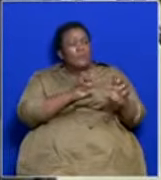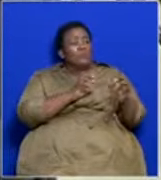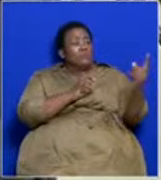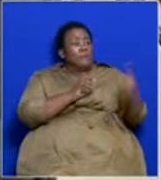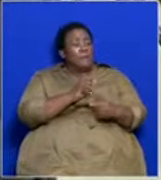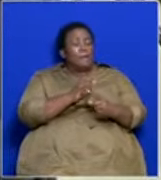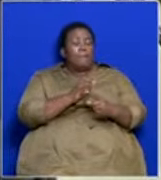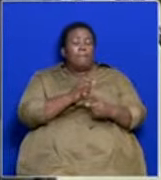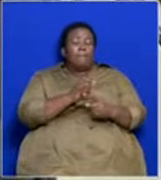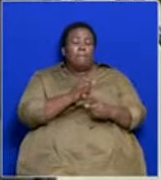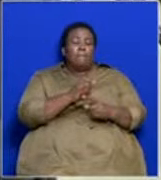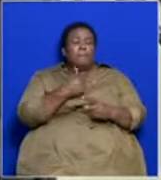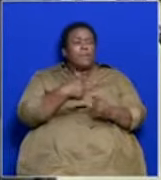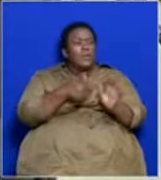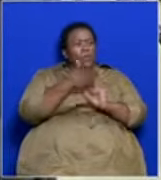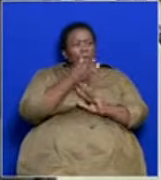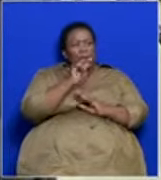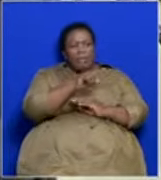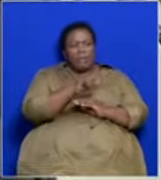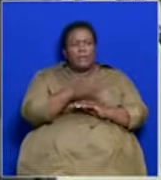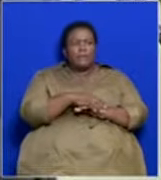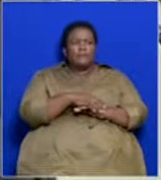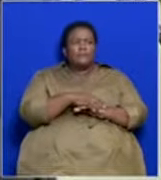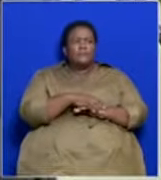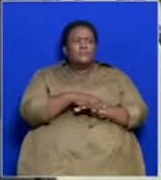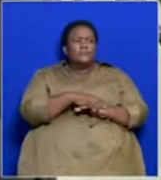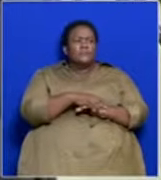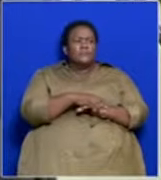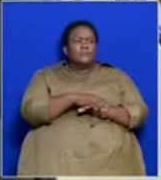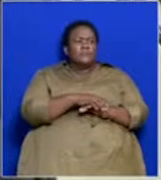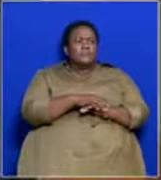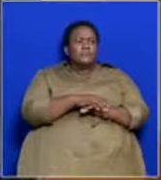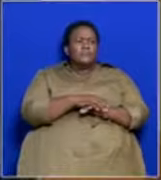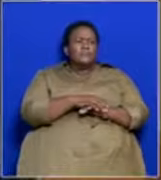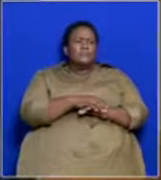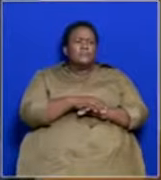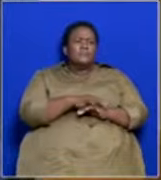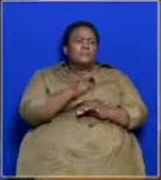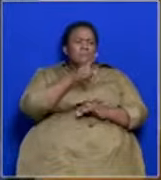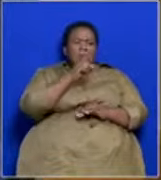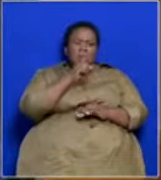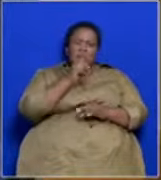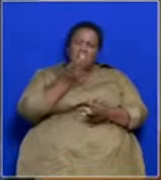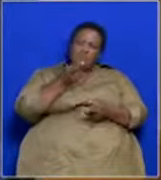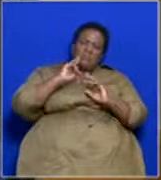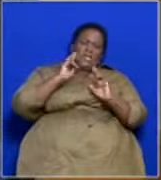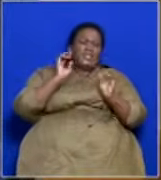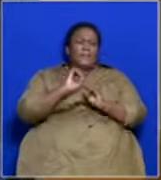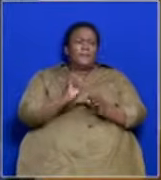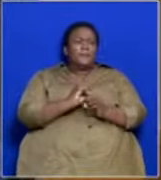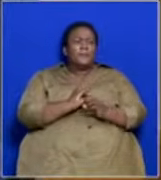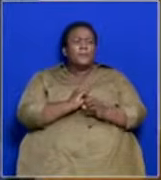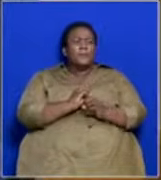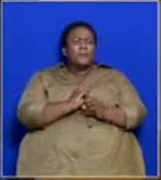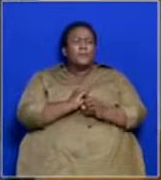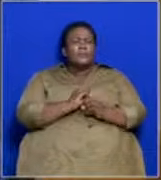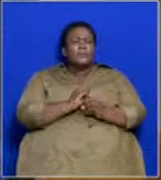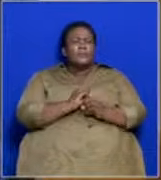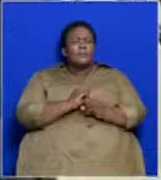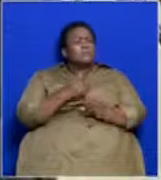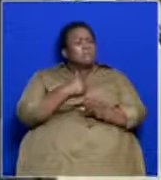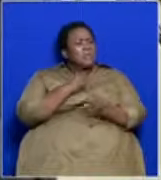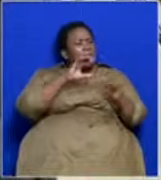complainant was very, very disrespectful. I found him. I spoke to him